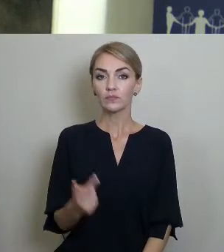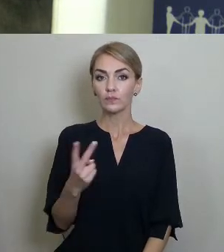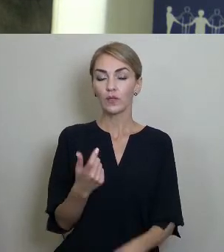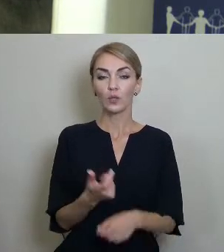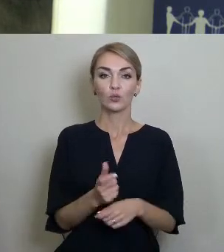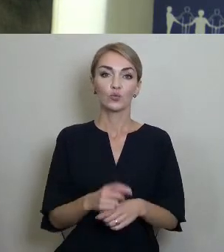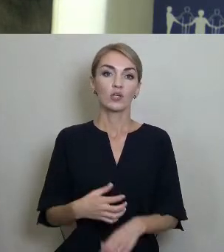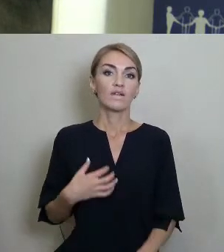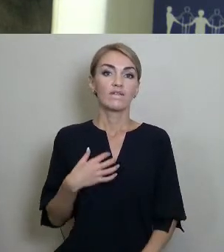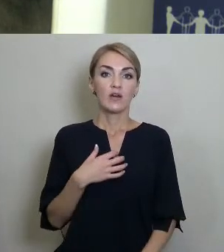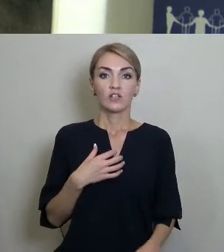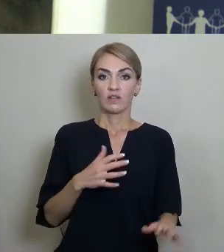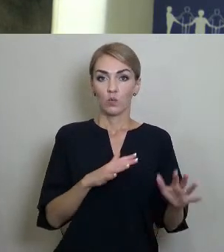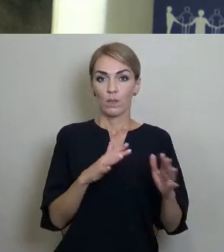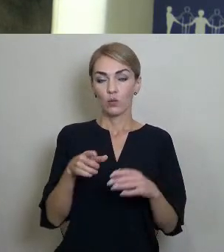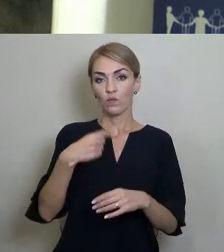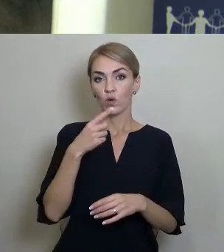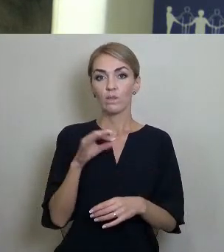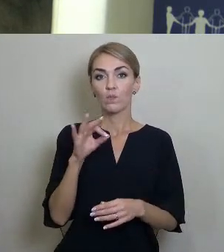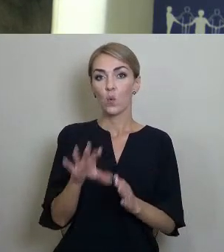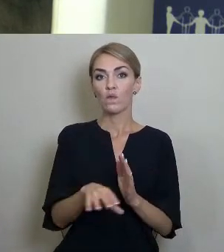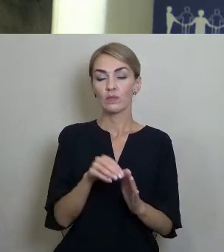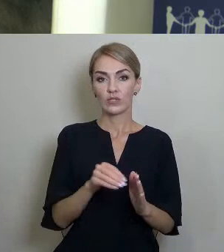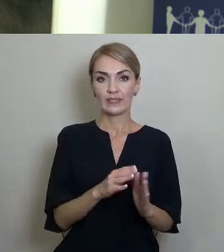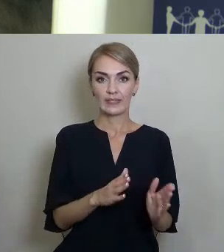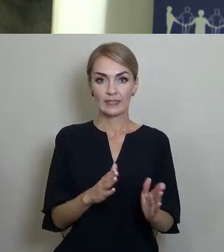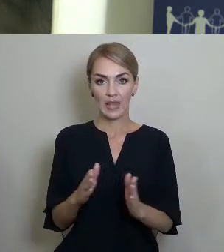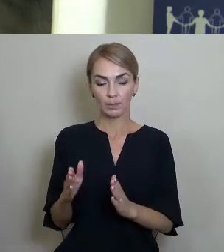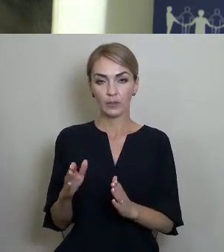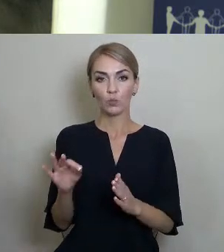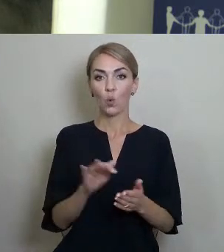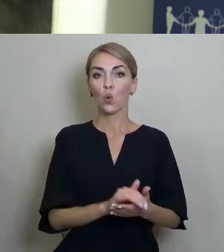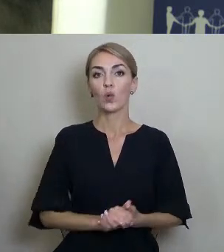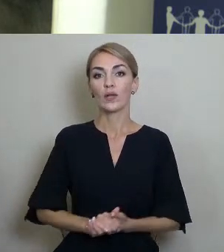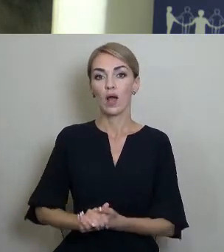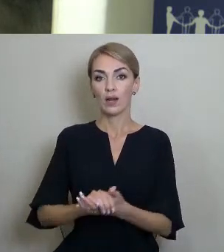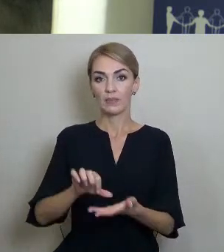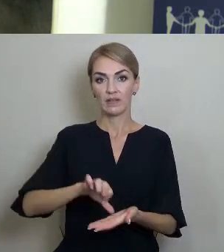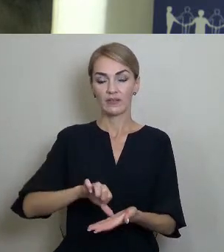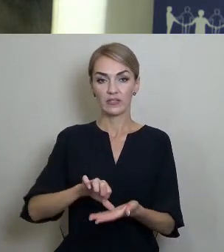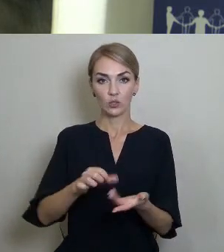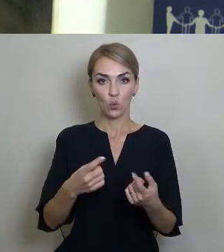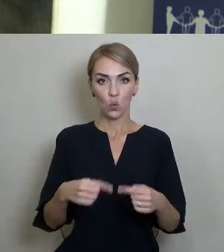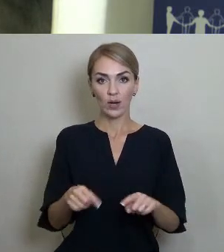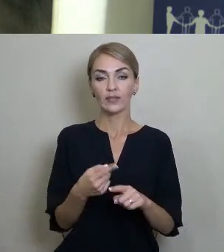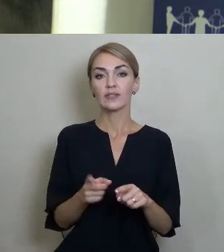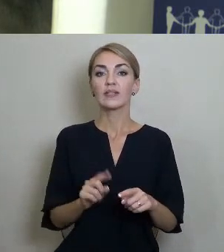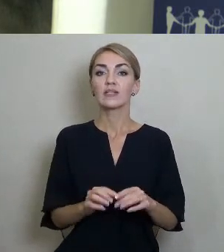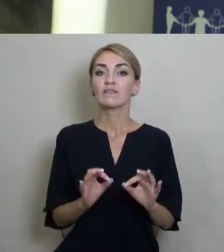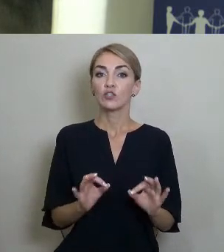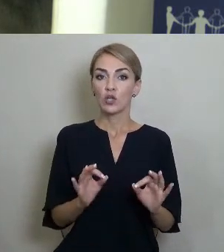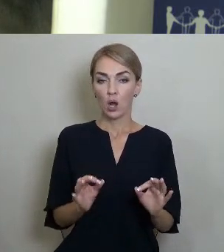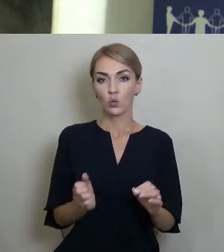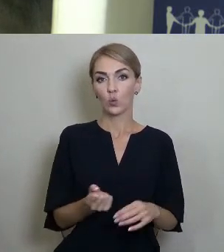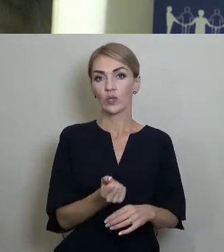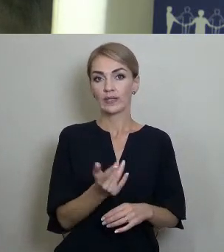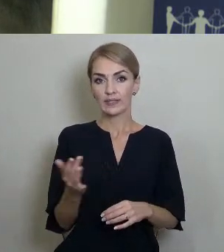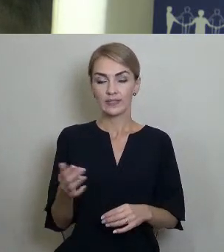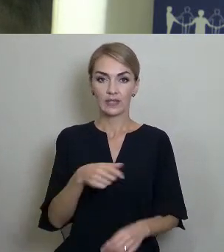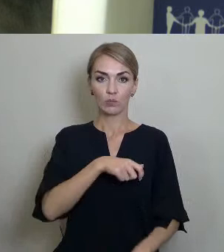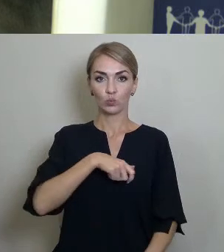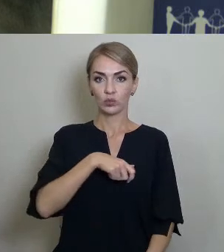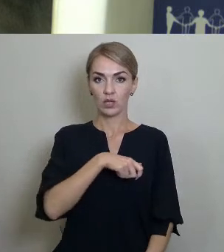A second important element when you talk about electoral systems, when you talk about collegial representative authorities, that's